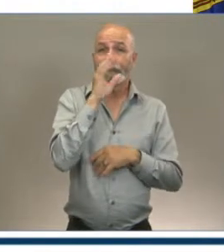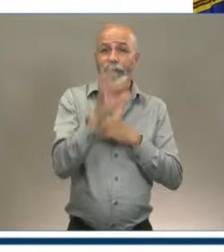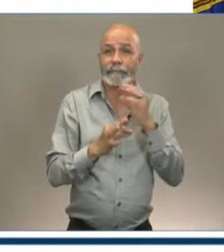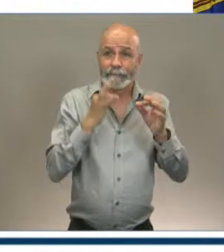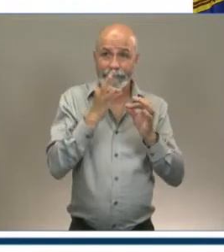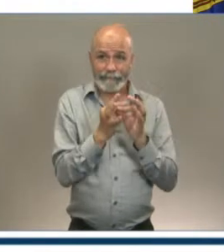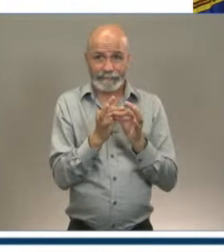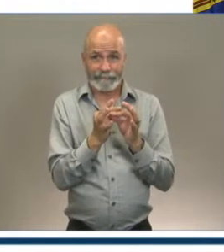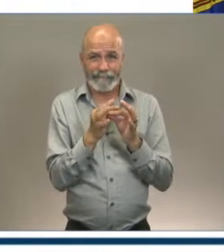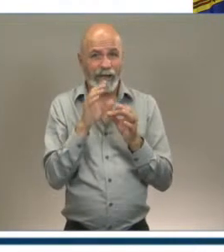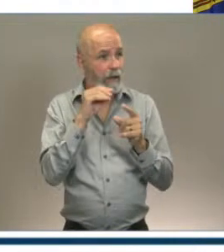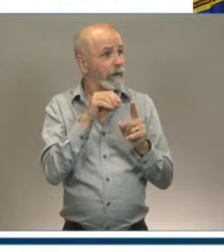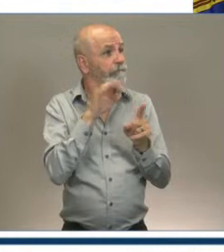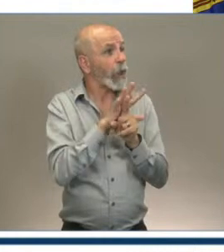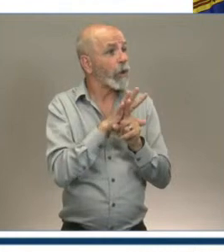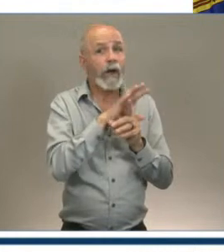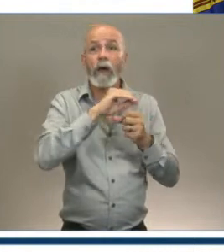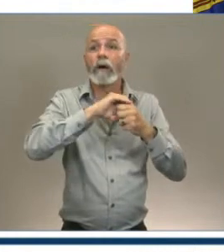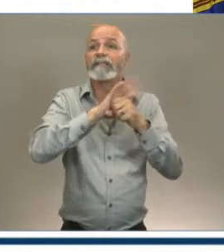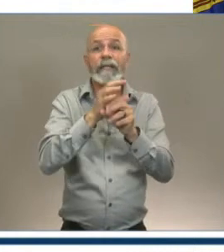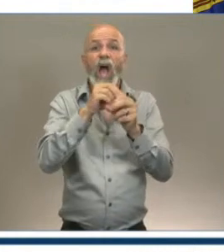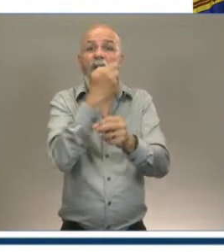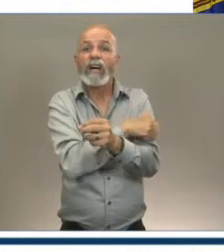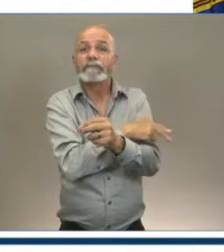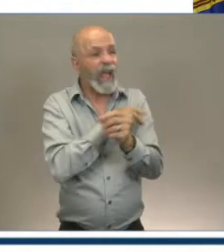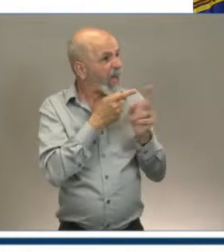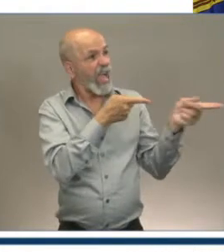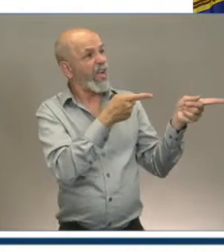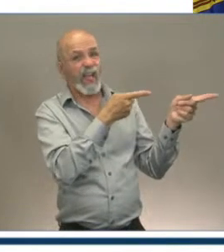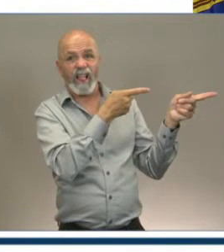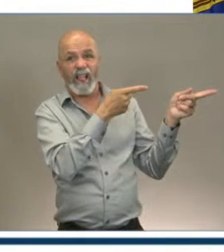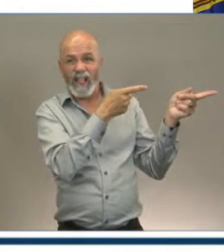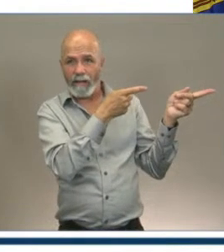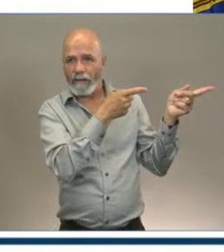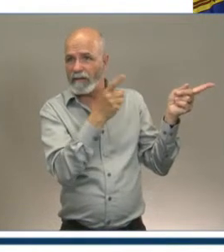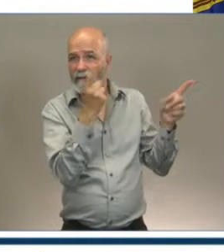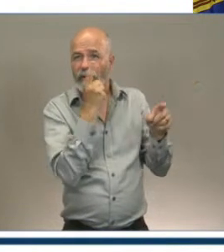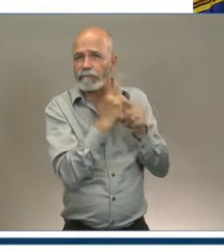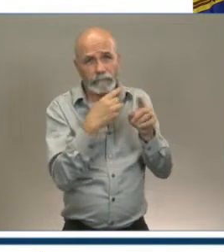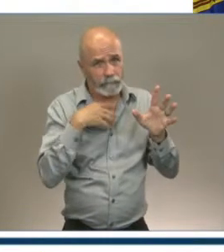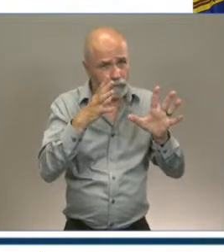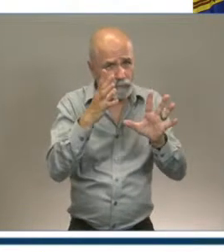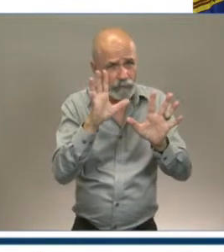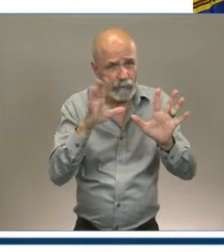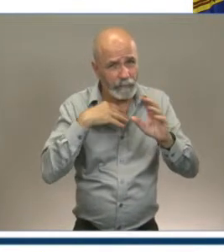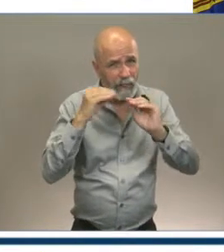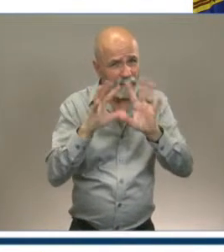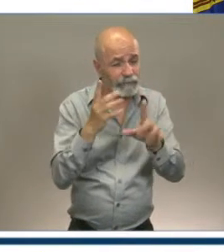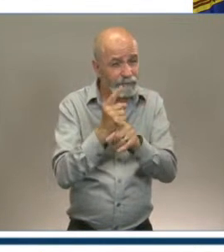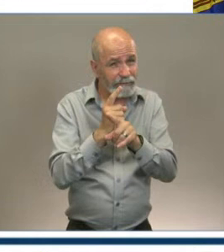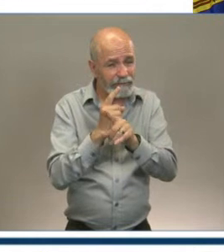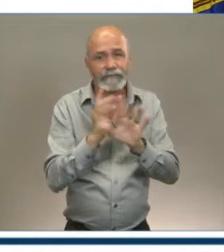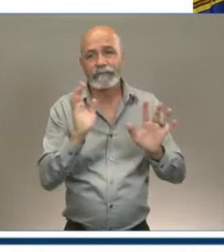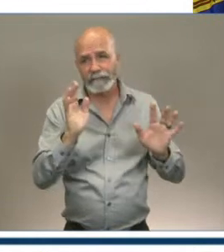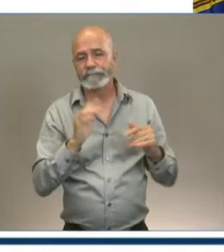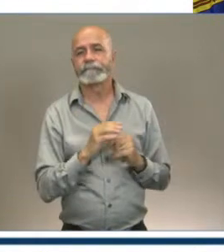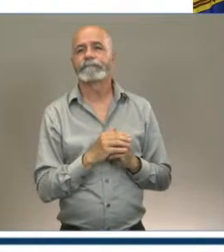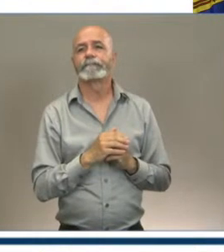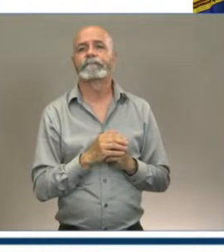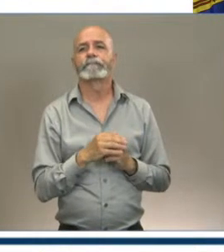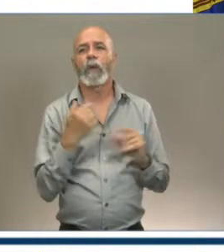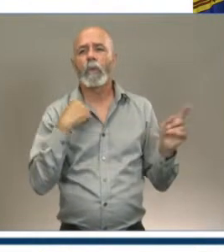hospital. If memory serves, and correct me if I'm wrong, the original plan was to